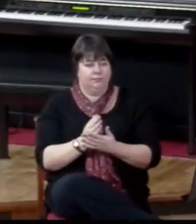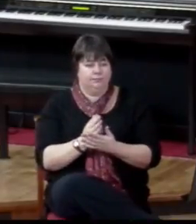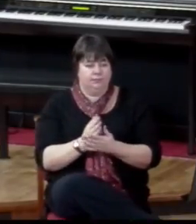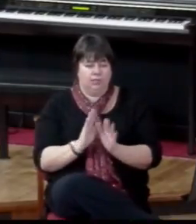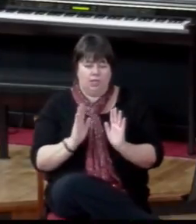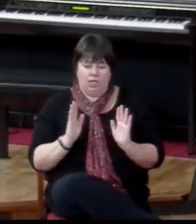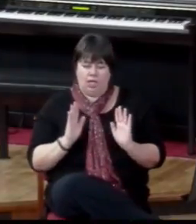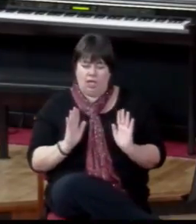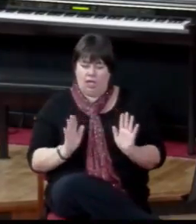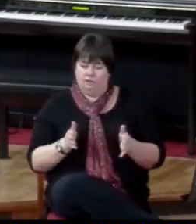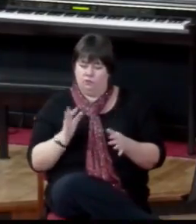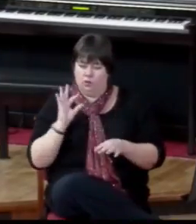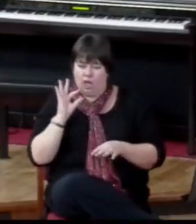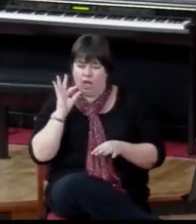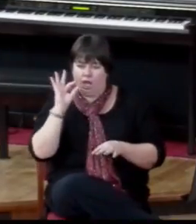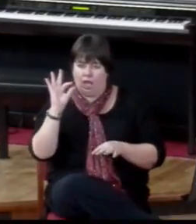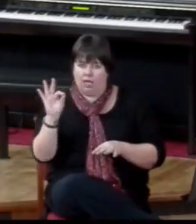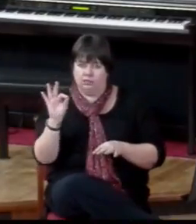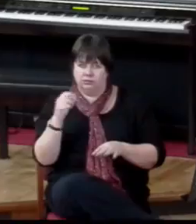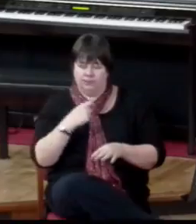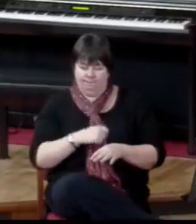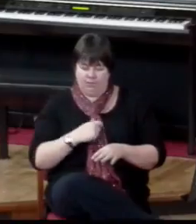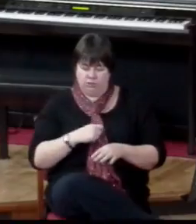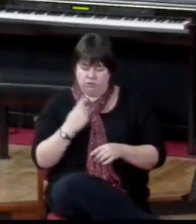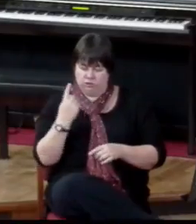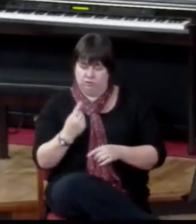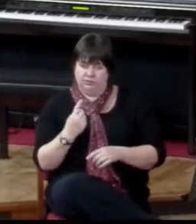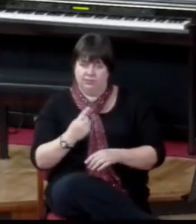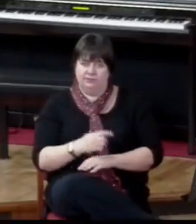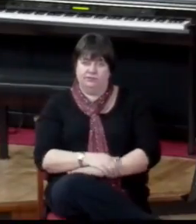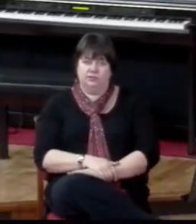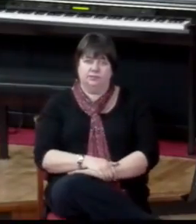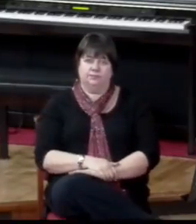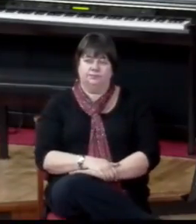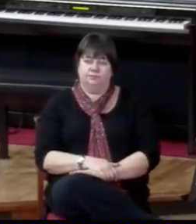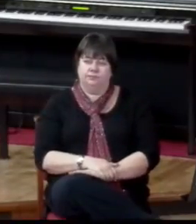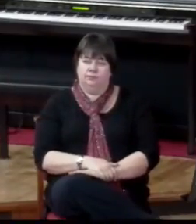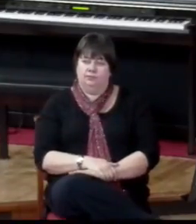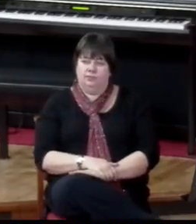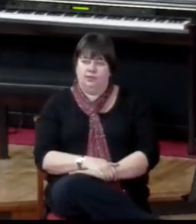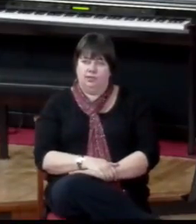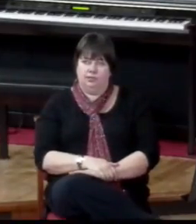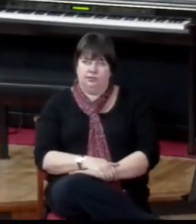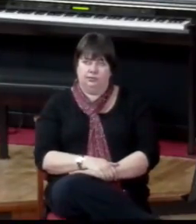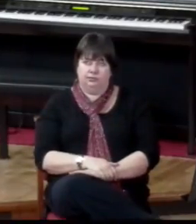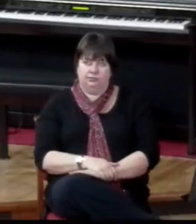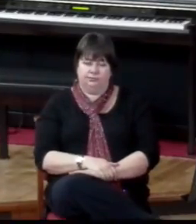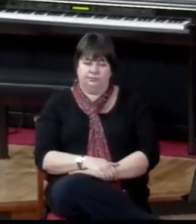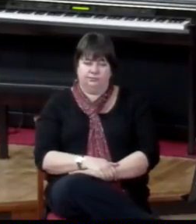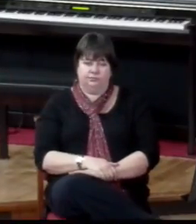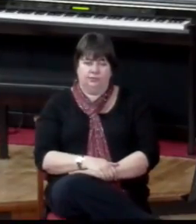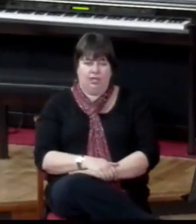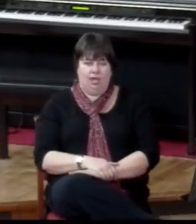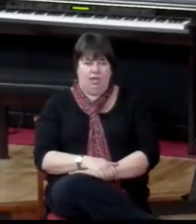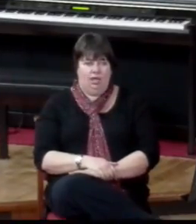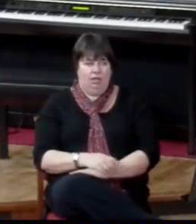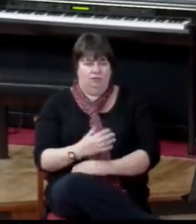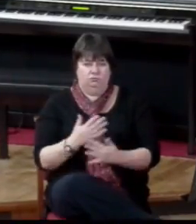is hugely important. And the answer that I usually get to that then is people say, I don't know what to